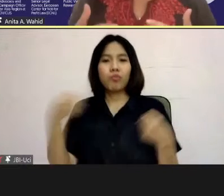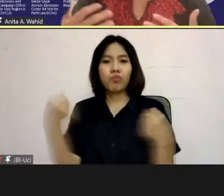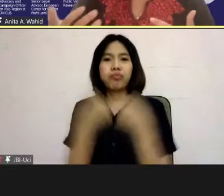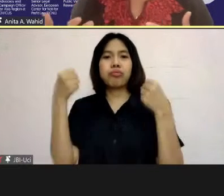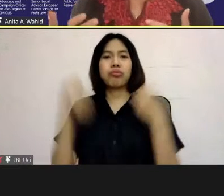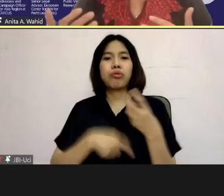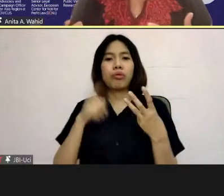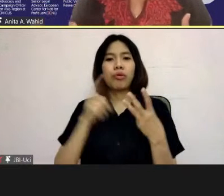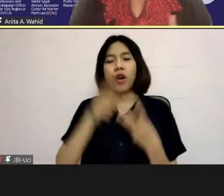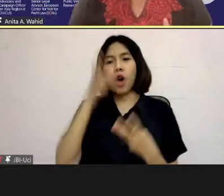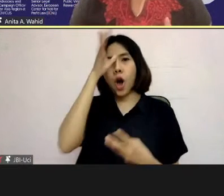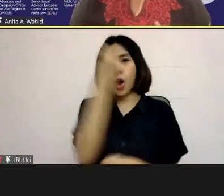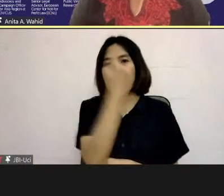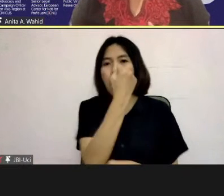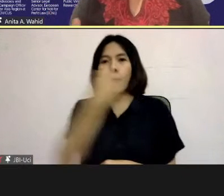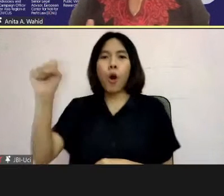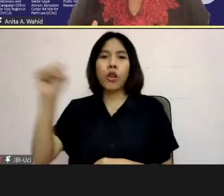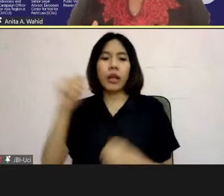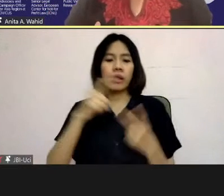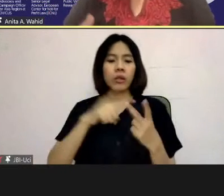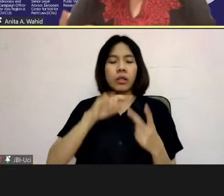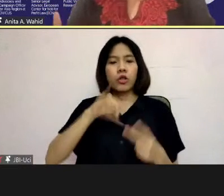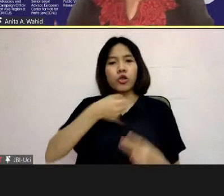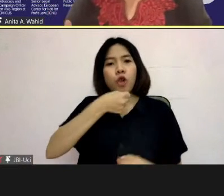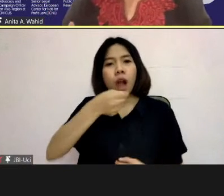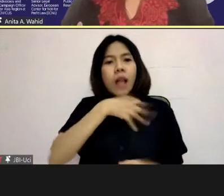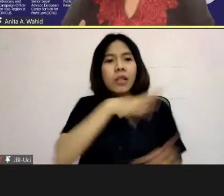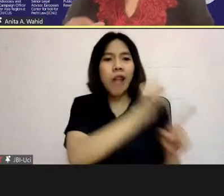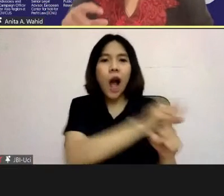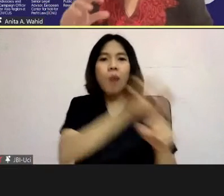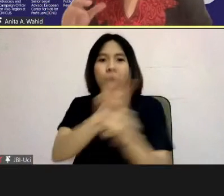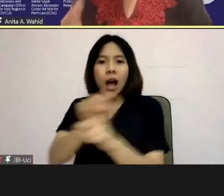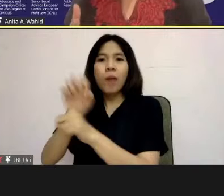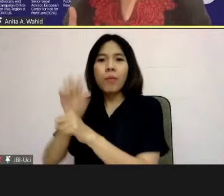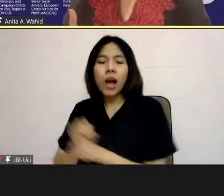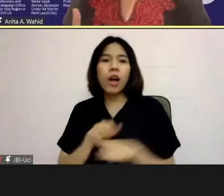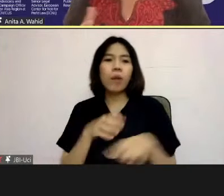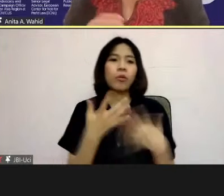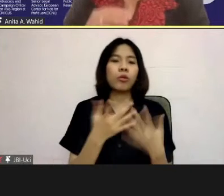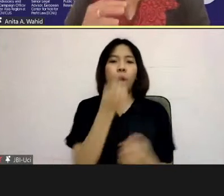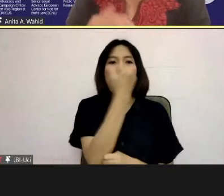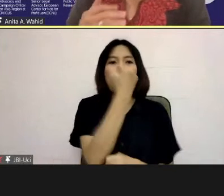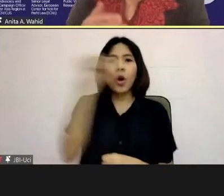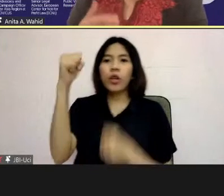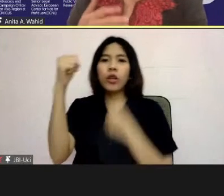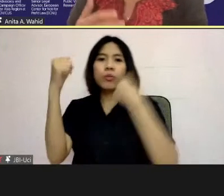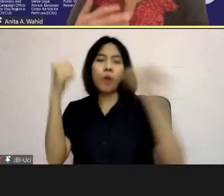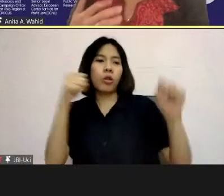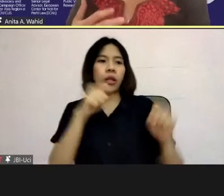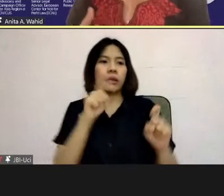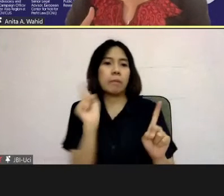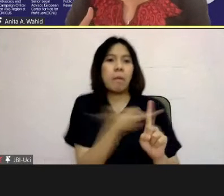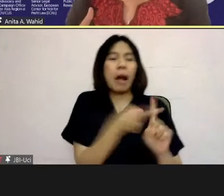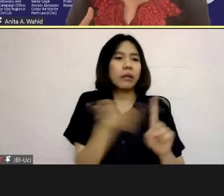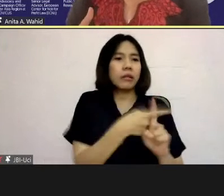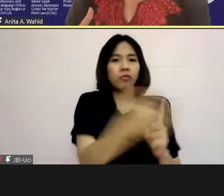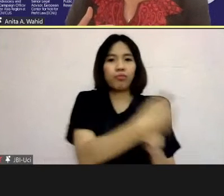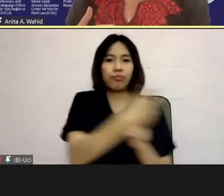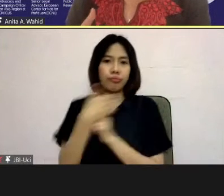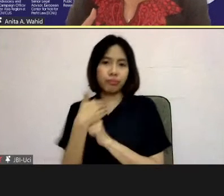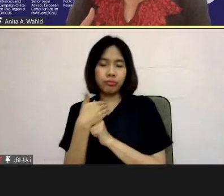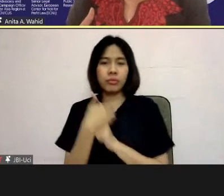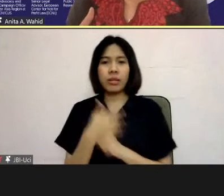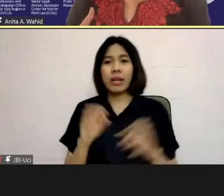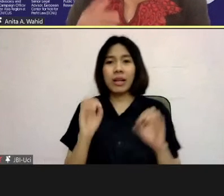also protester detained, journalists detained, and also protest distractions. If we're able to put the binocular on